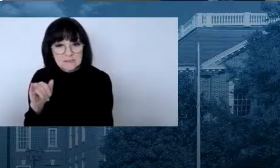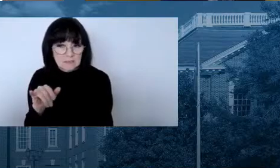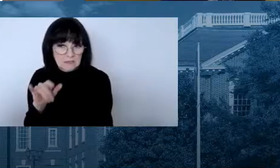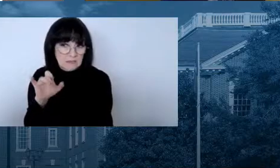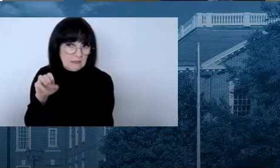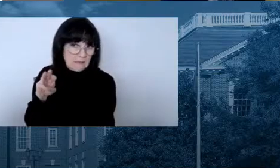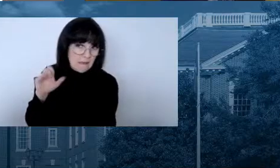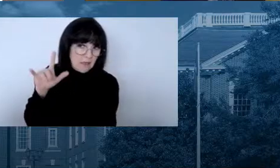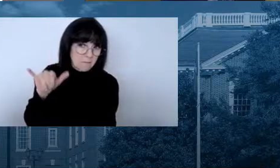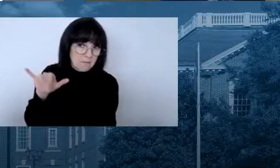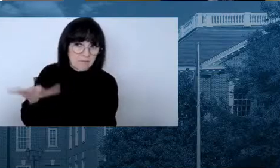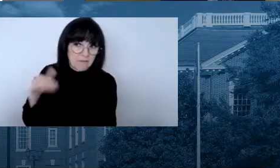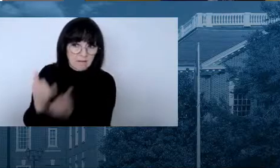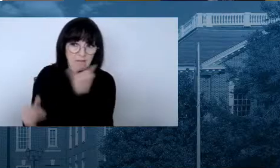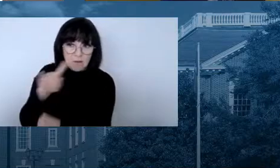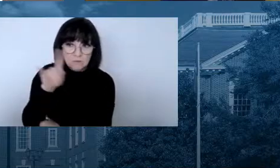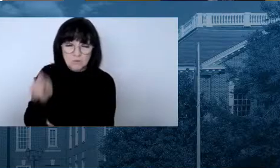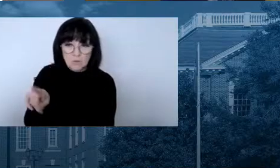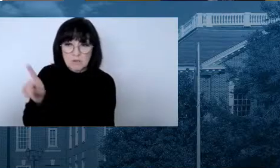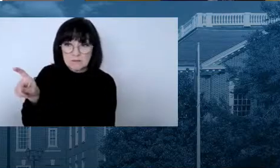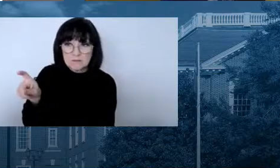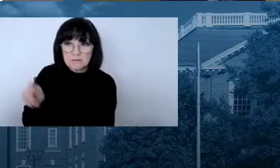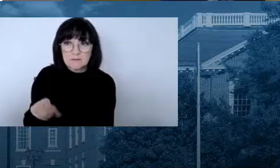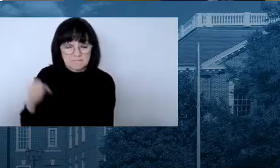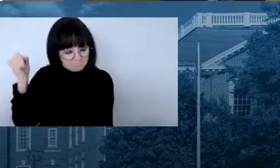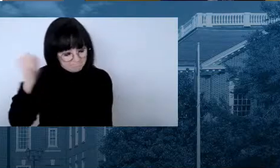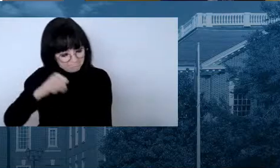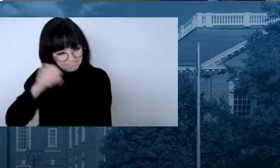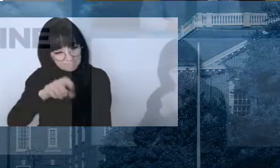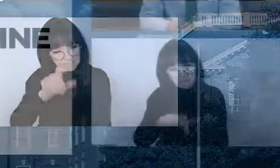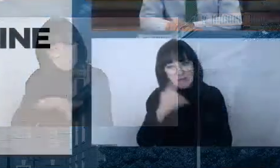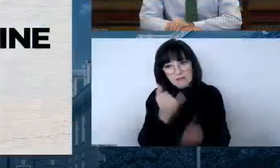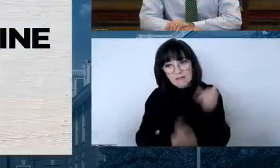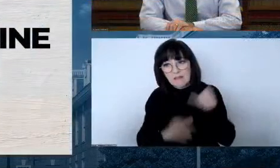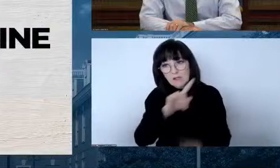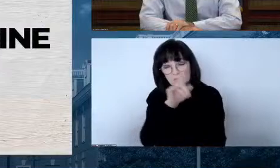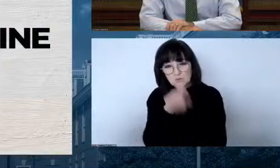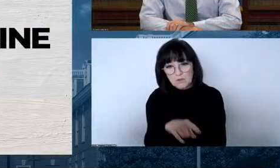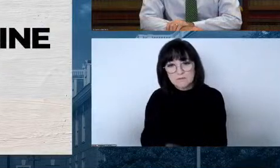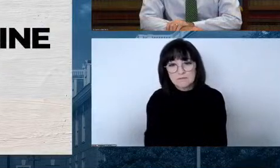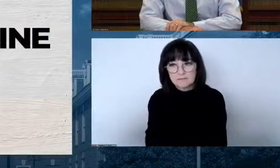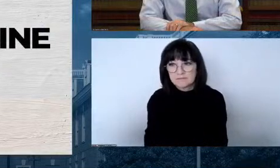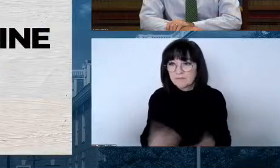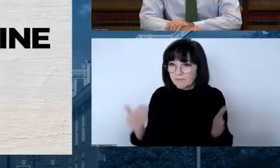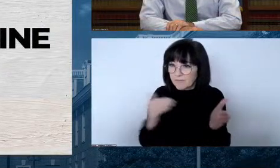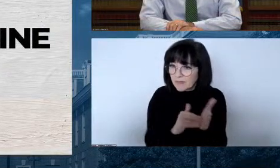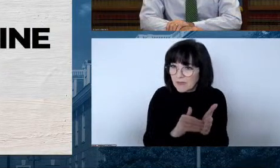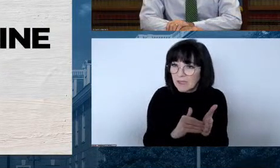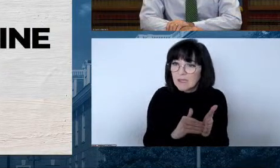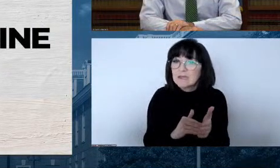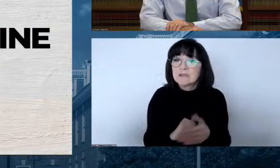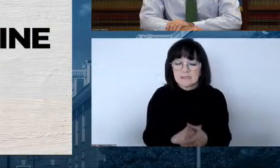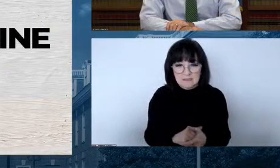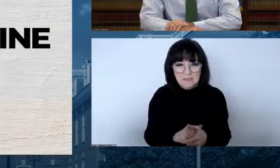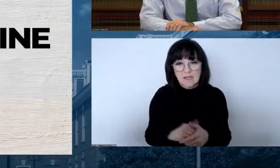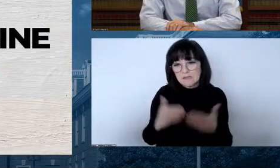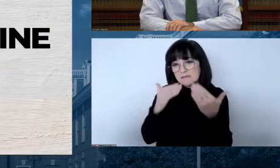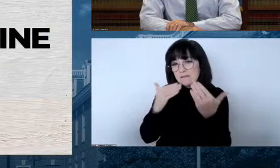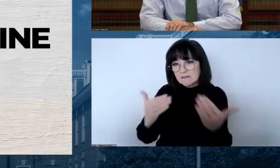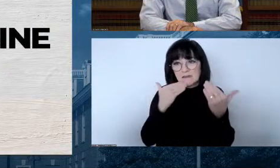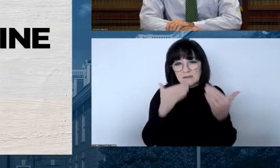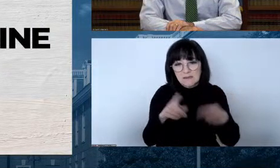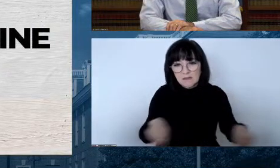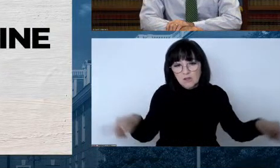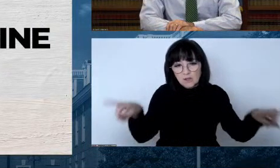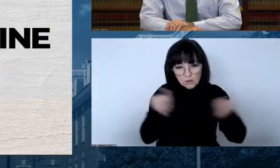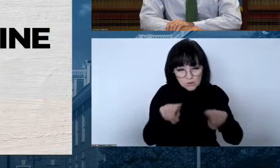question? Yep, that's the last question. Well, again, thank you to the media for joining us today. Thank you for